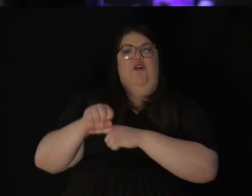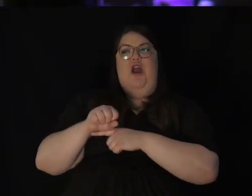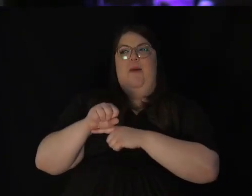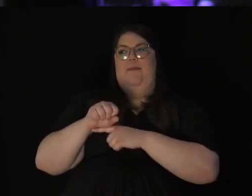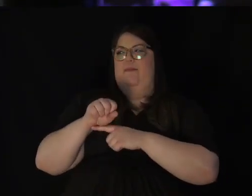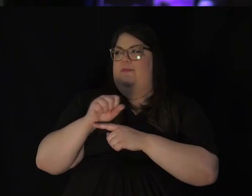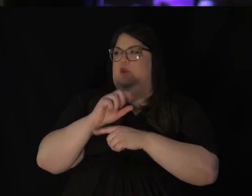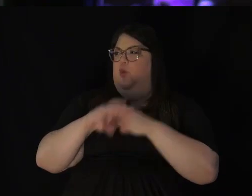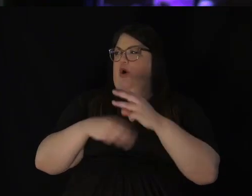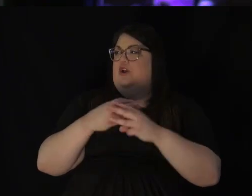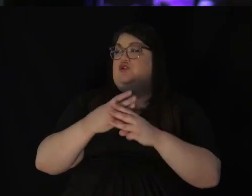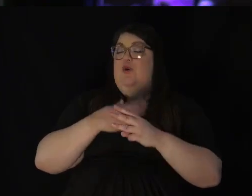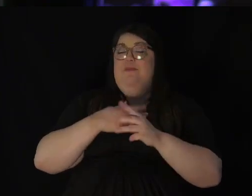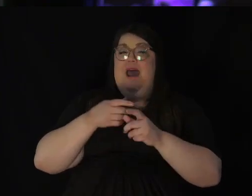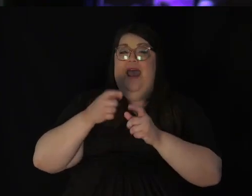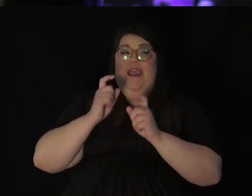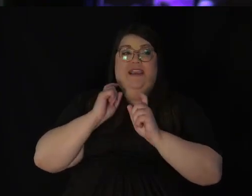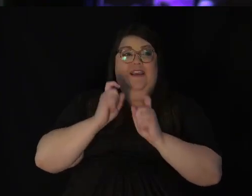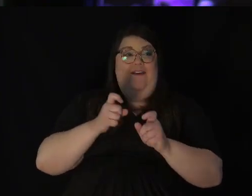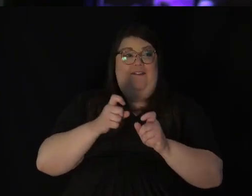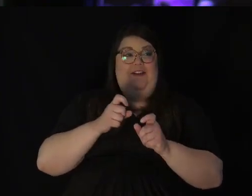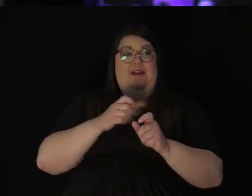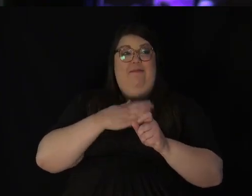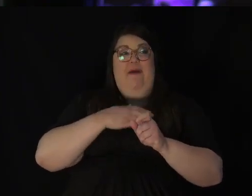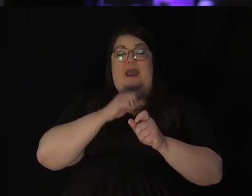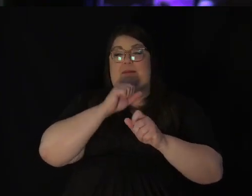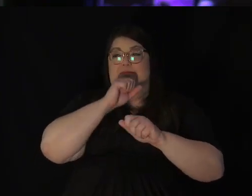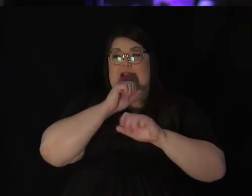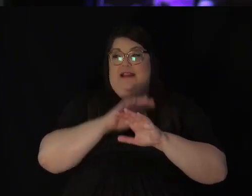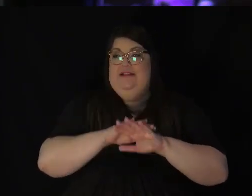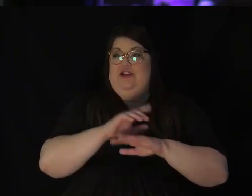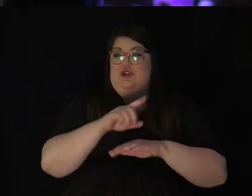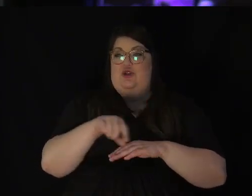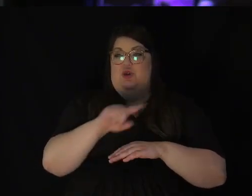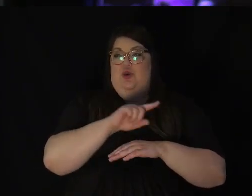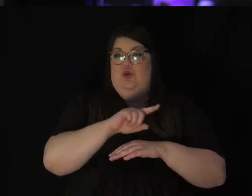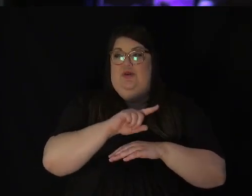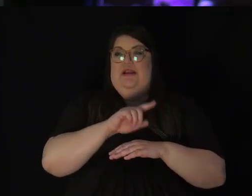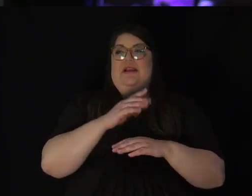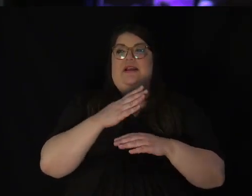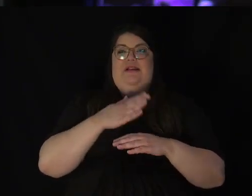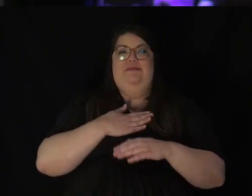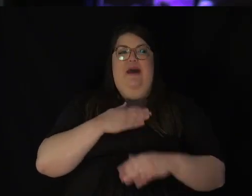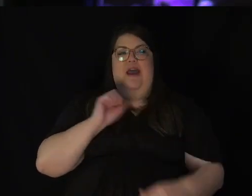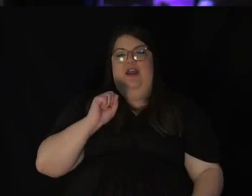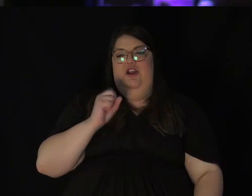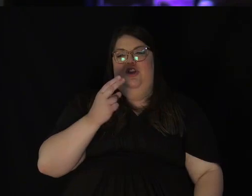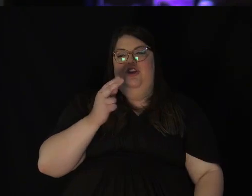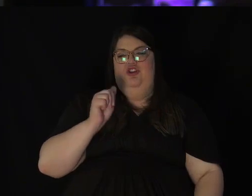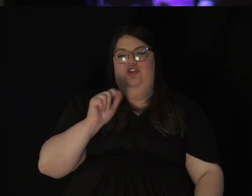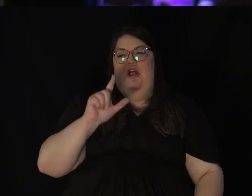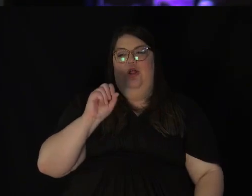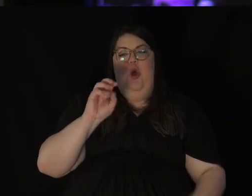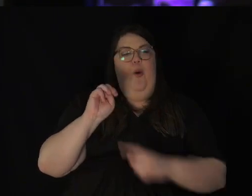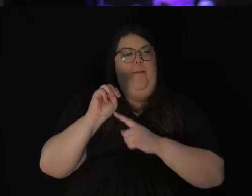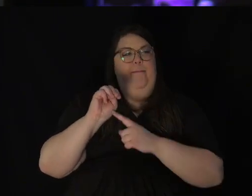So my gift to you, my blessing to you, is my shalom, my